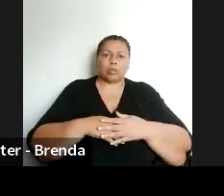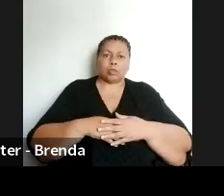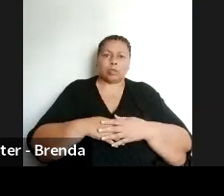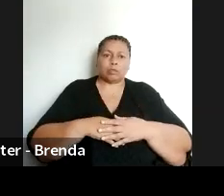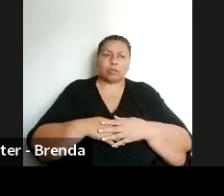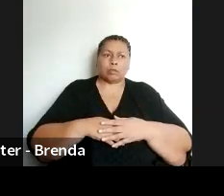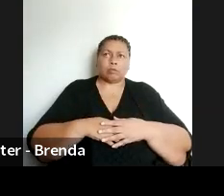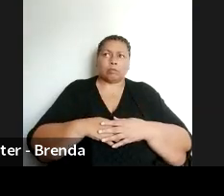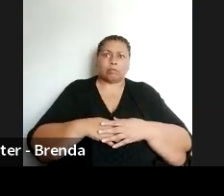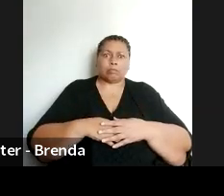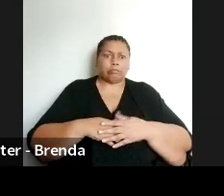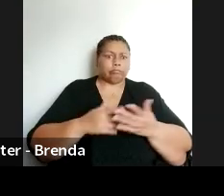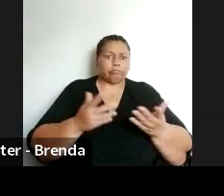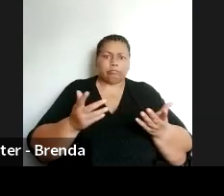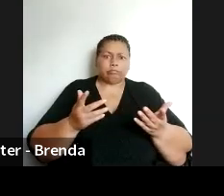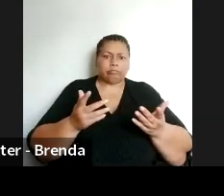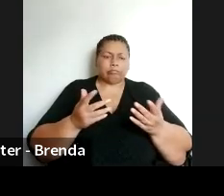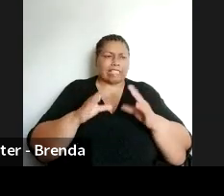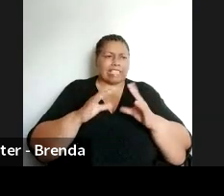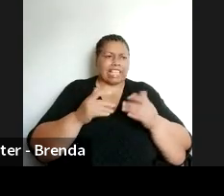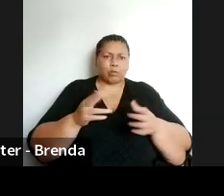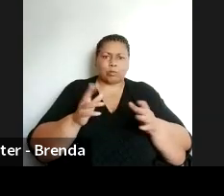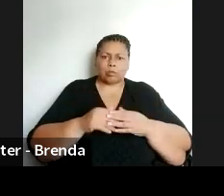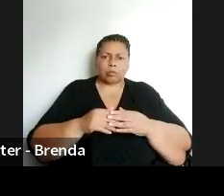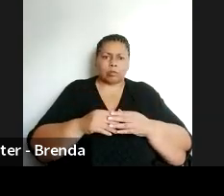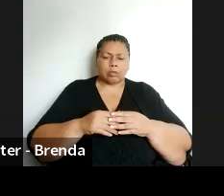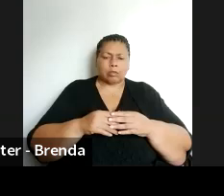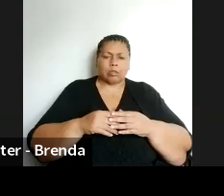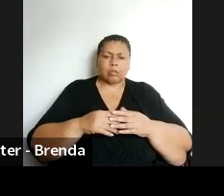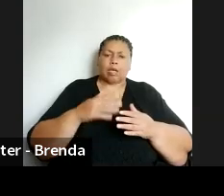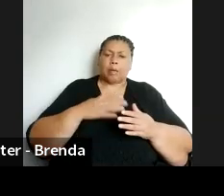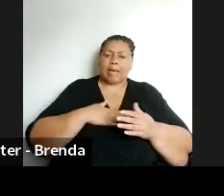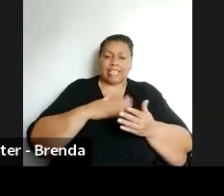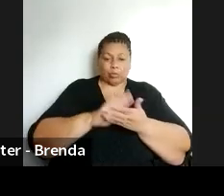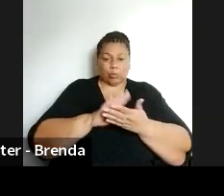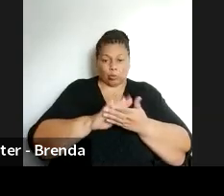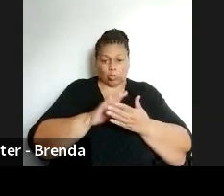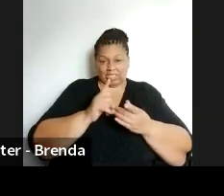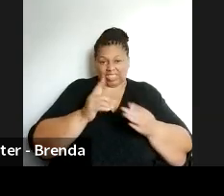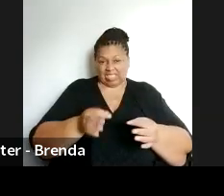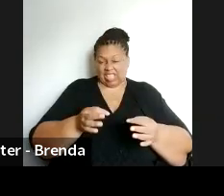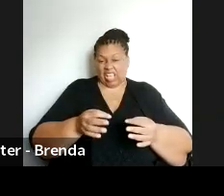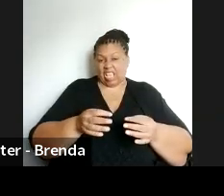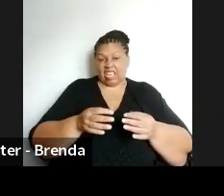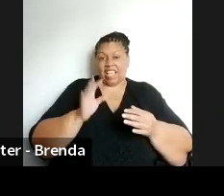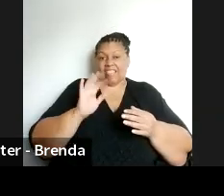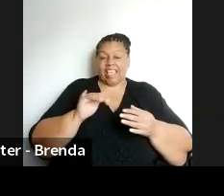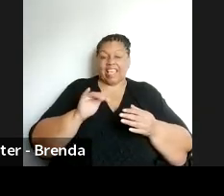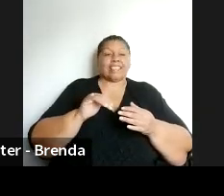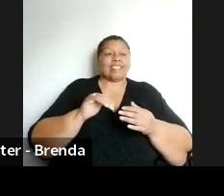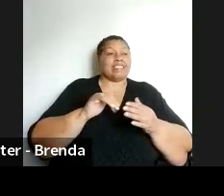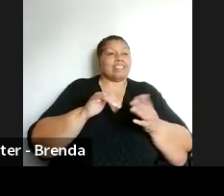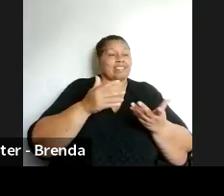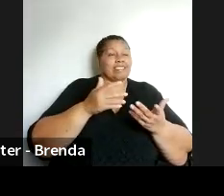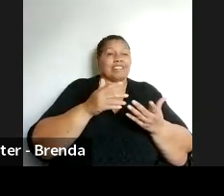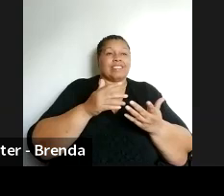all. Make it fair for all. Make it fair. So my school disguised it with college names. So everyone